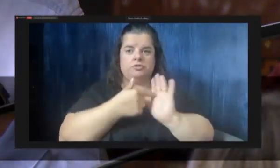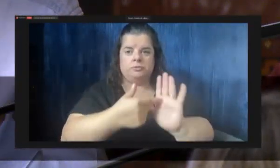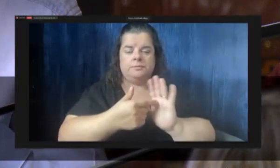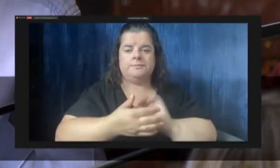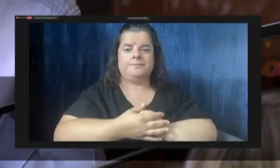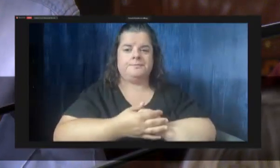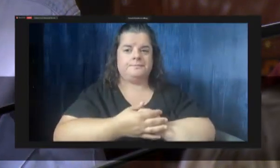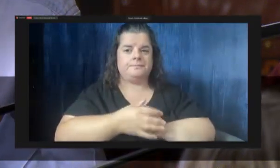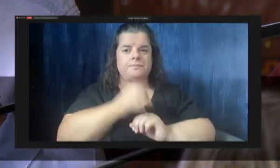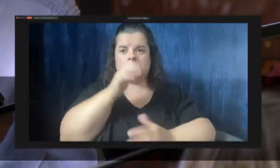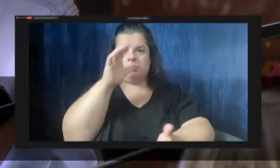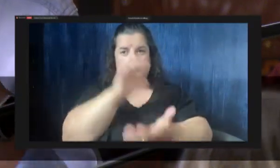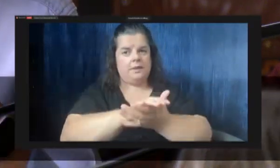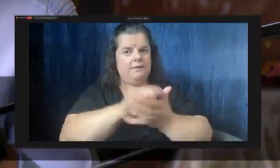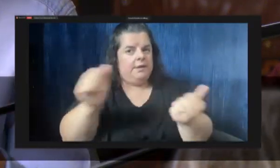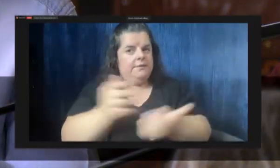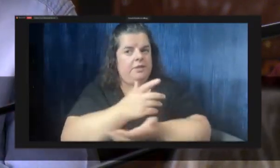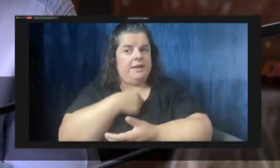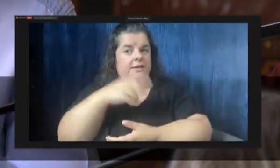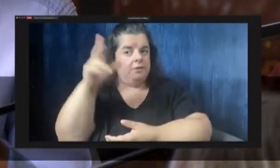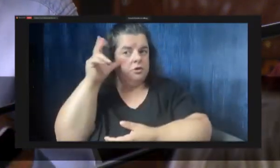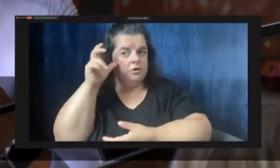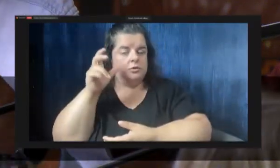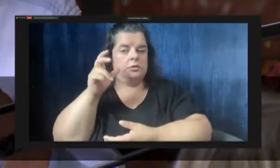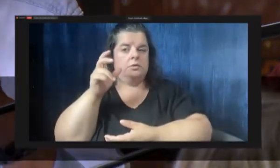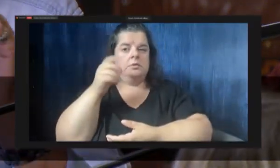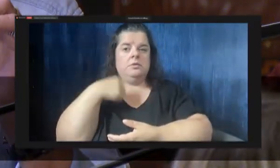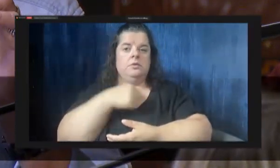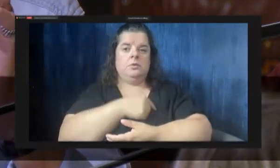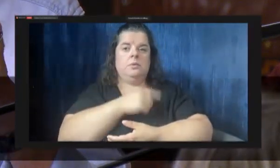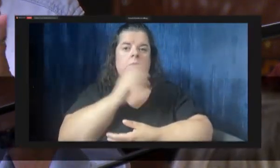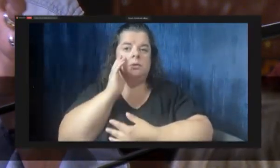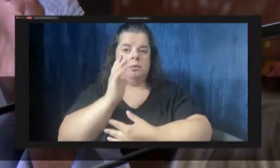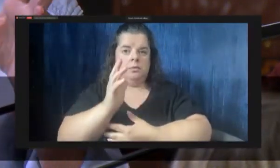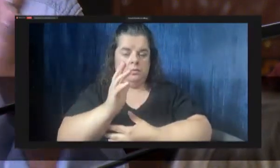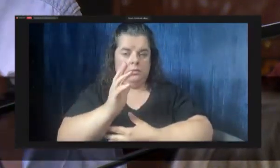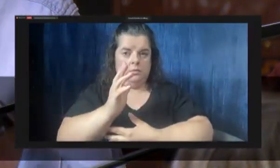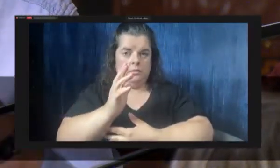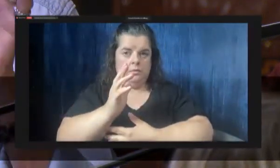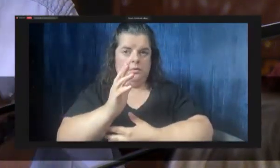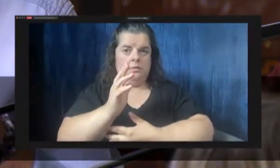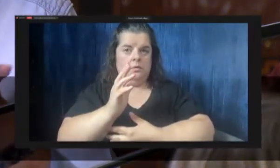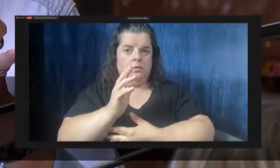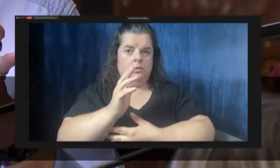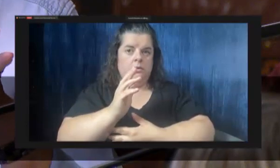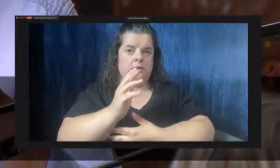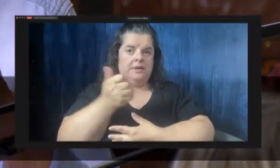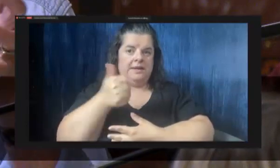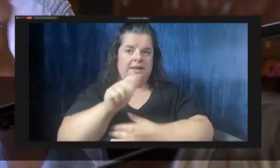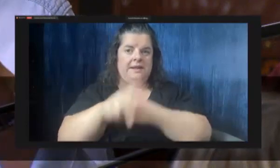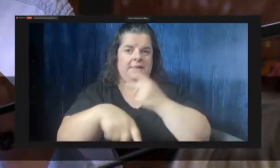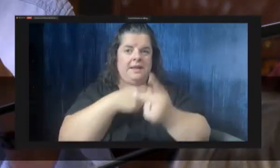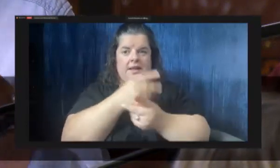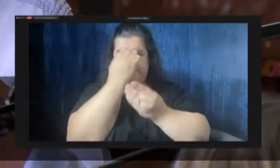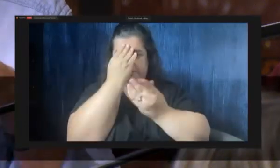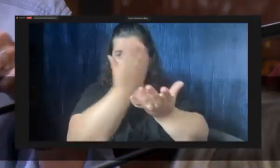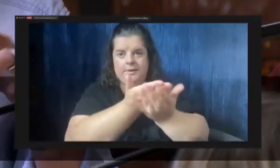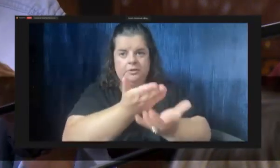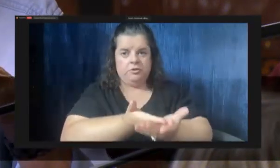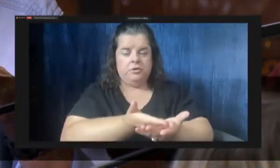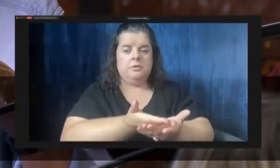believe from everything that I've heard that we will have any kind of data that will tell